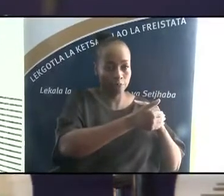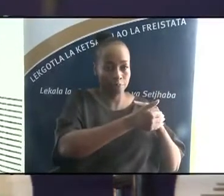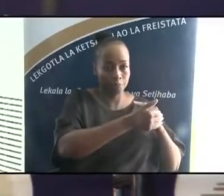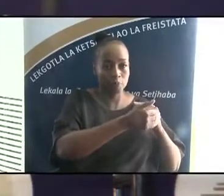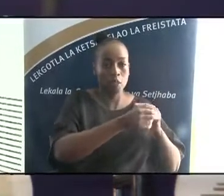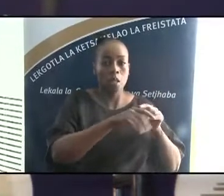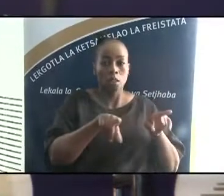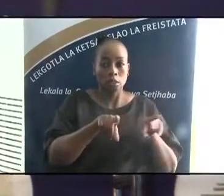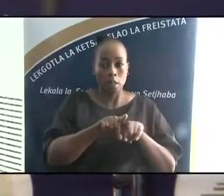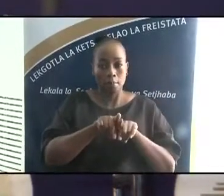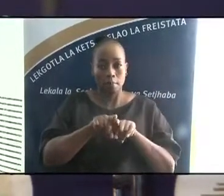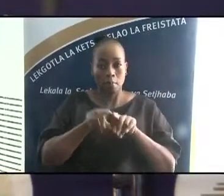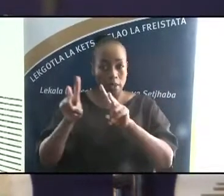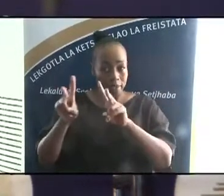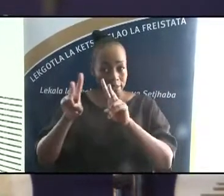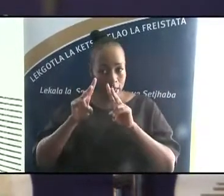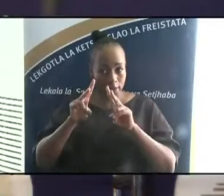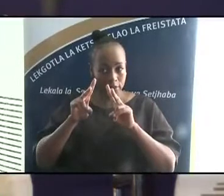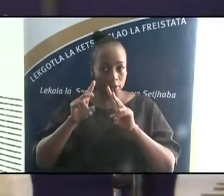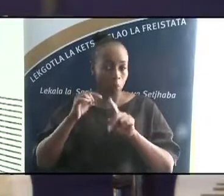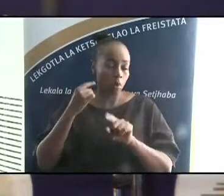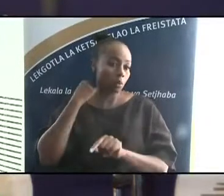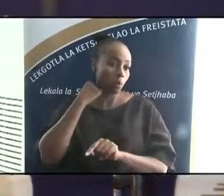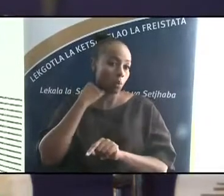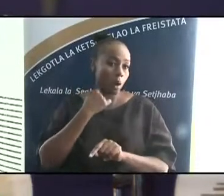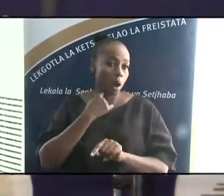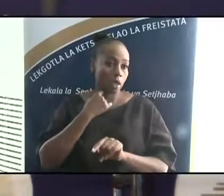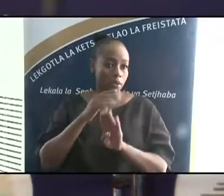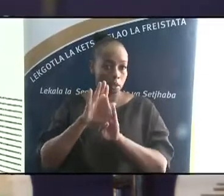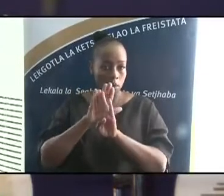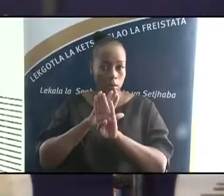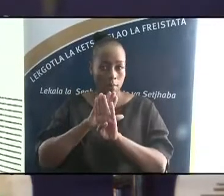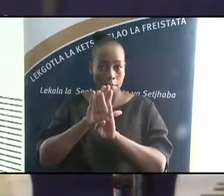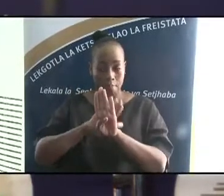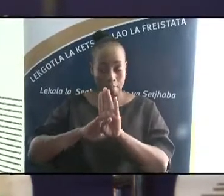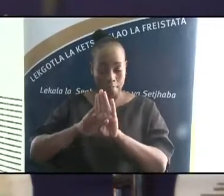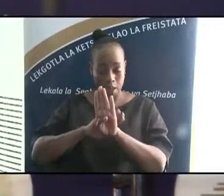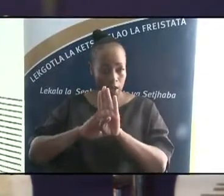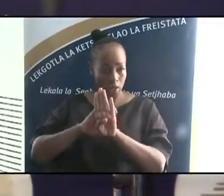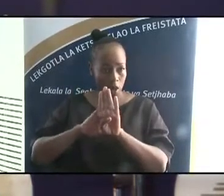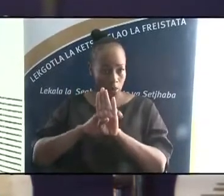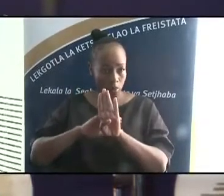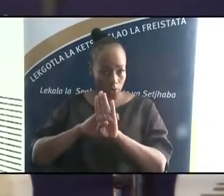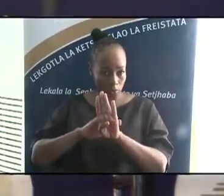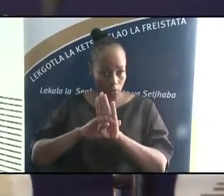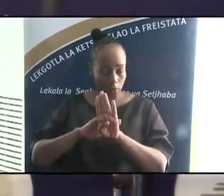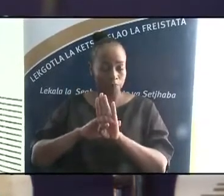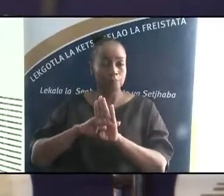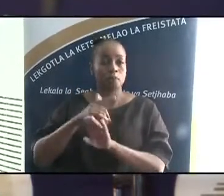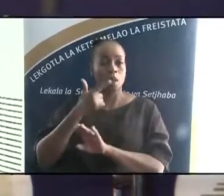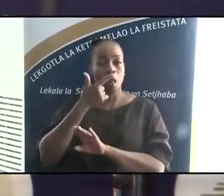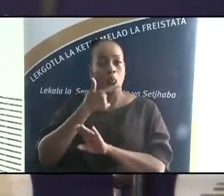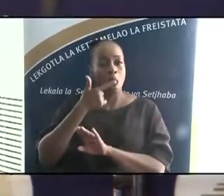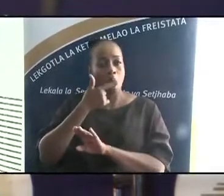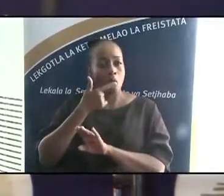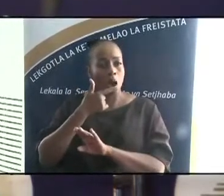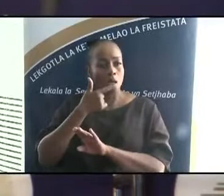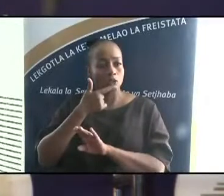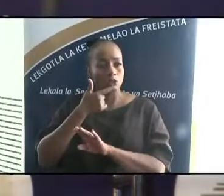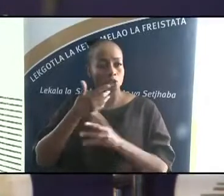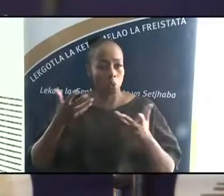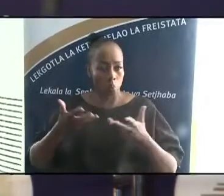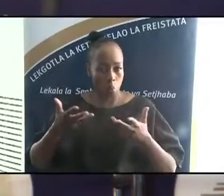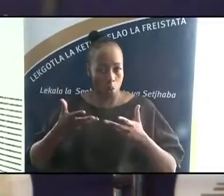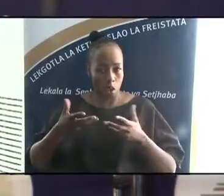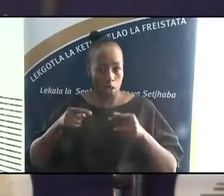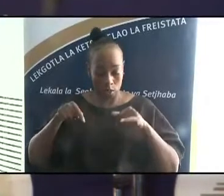guests with their white background in their text will have their lunch served here